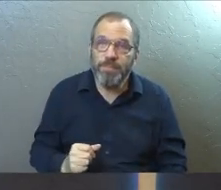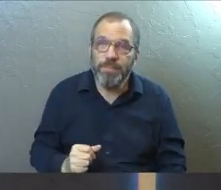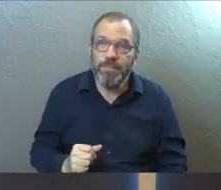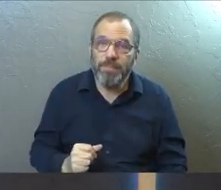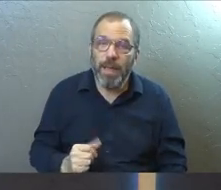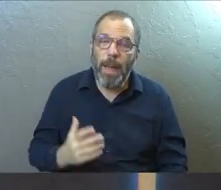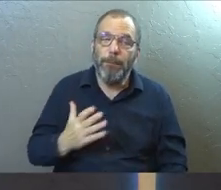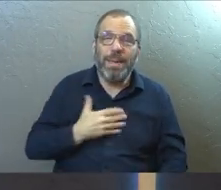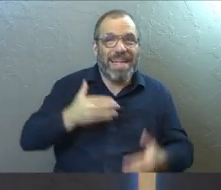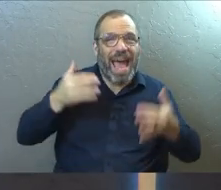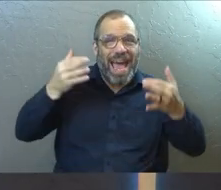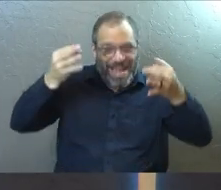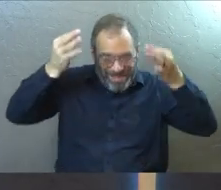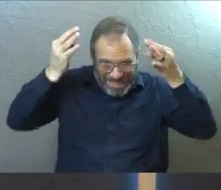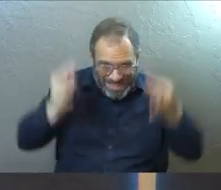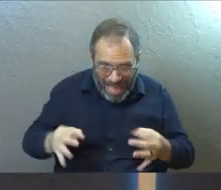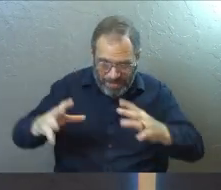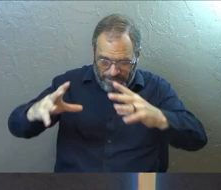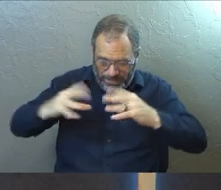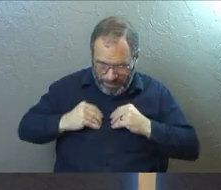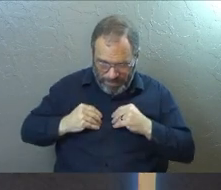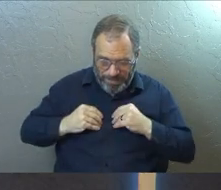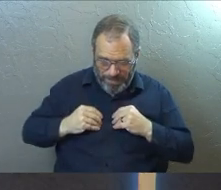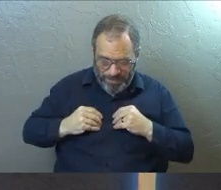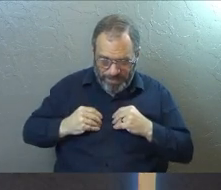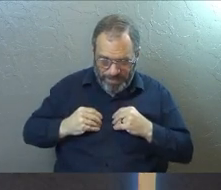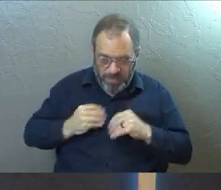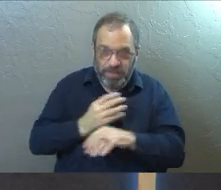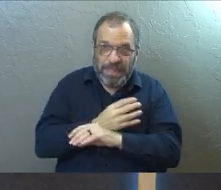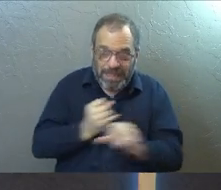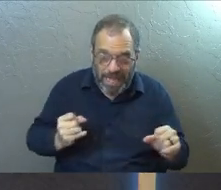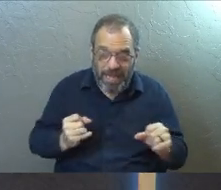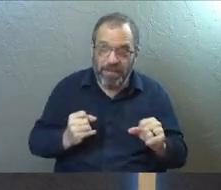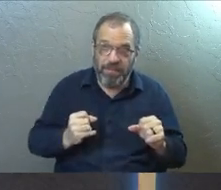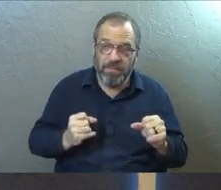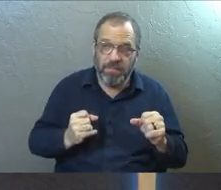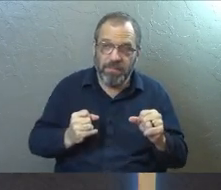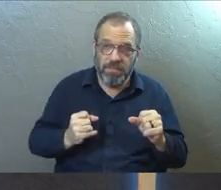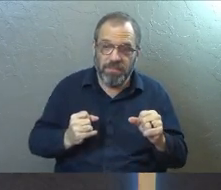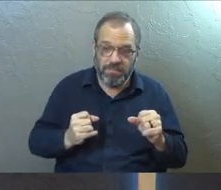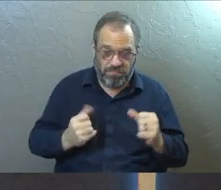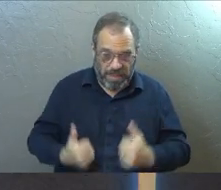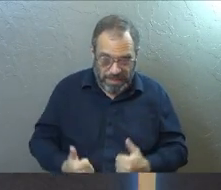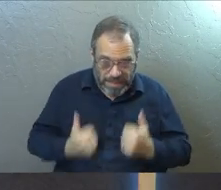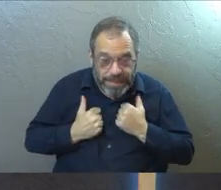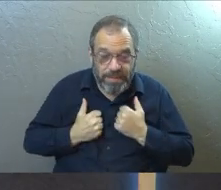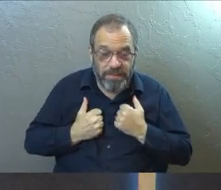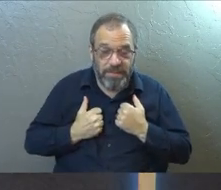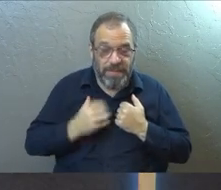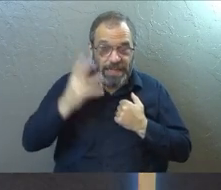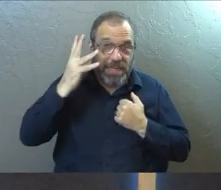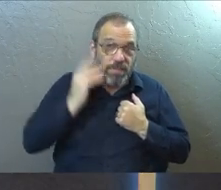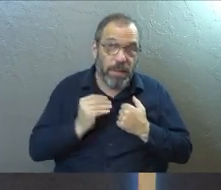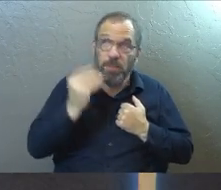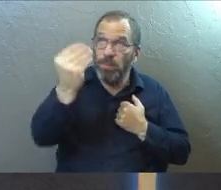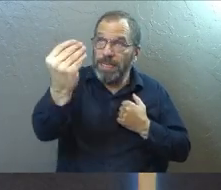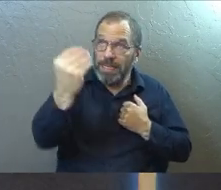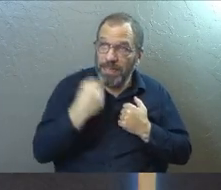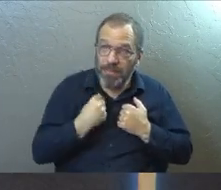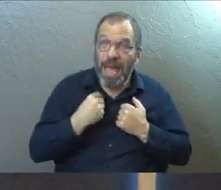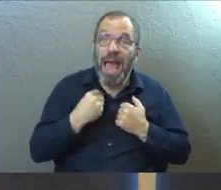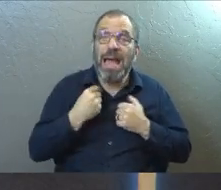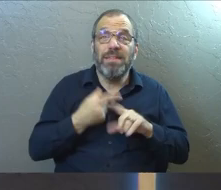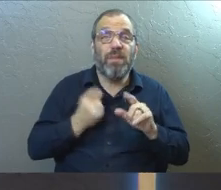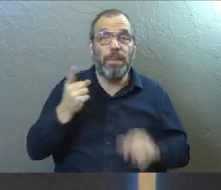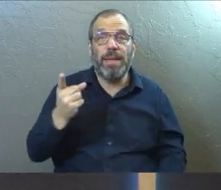But I have to choose that. I have an opportunity to be rescued by Jesus and live and experience what he has to offer that's